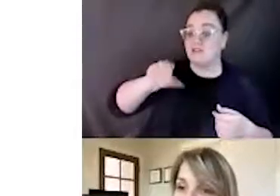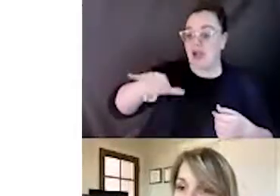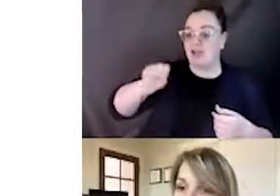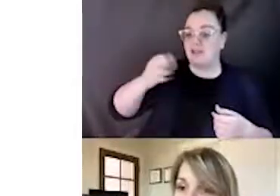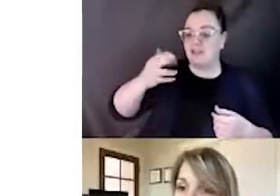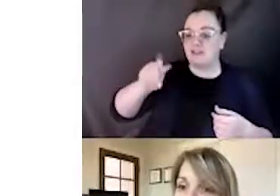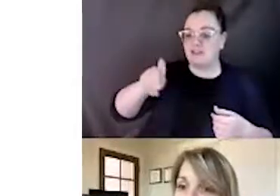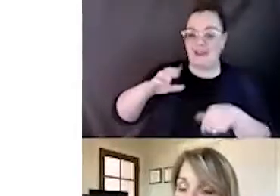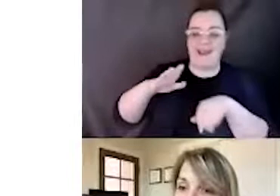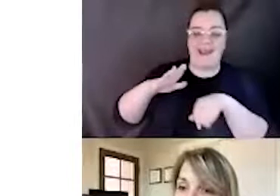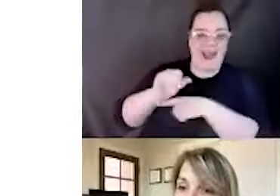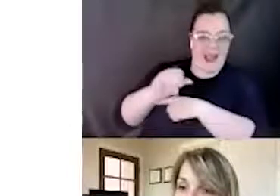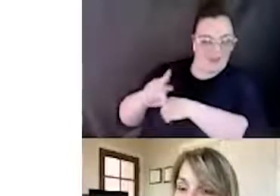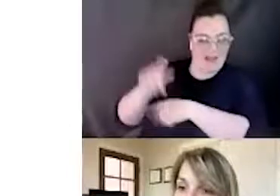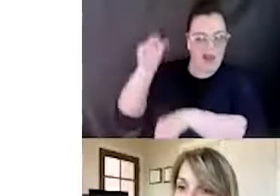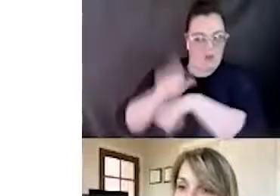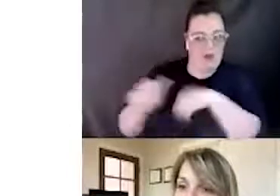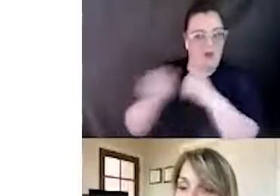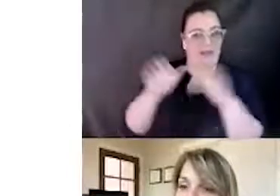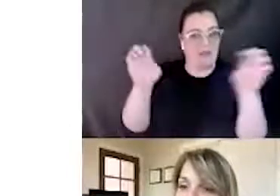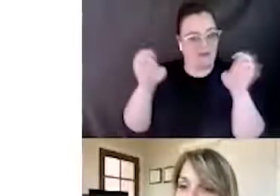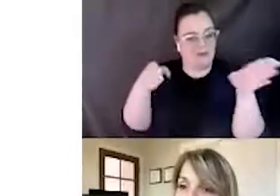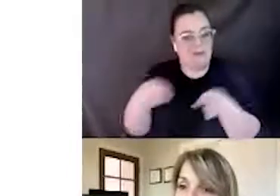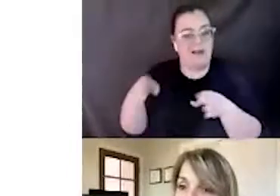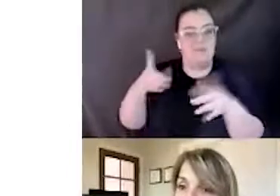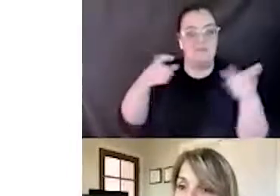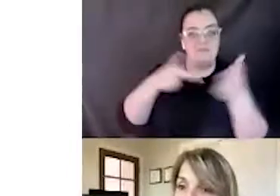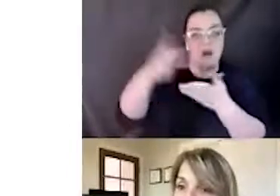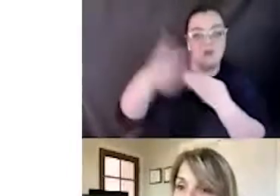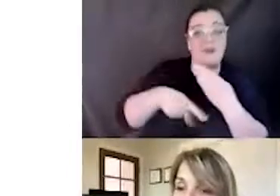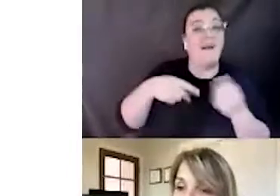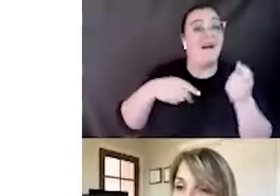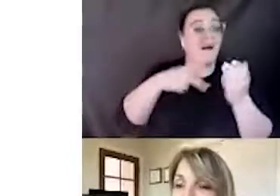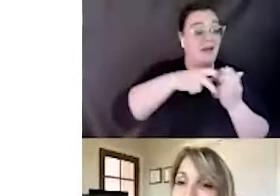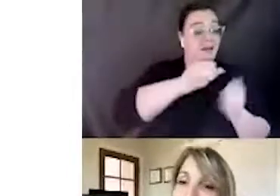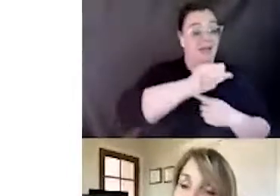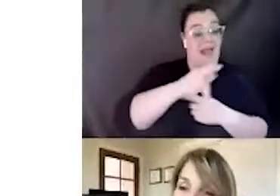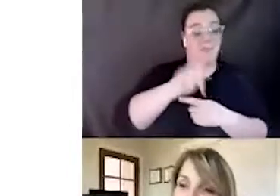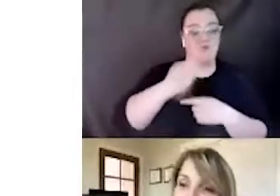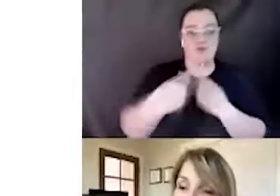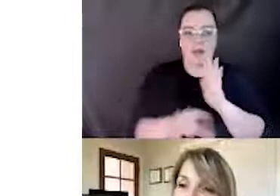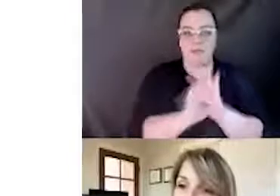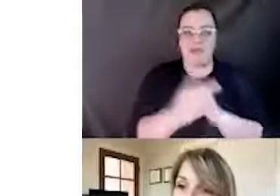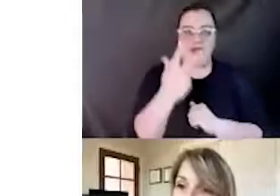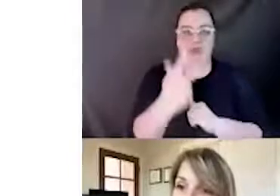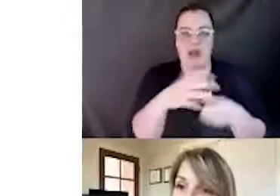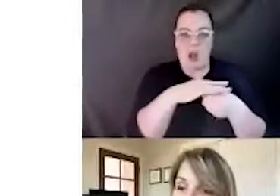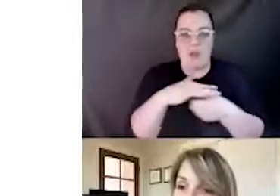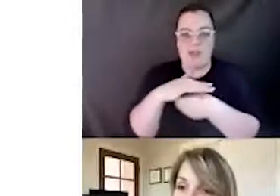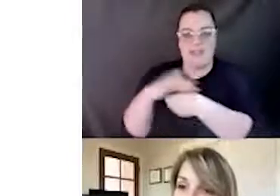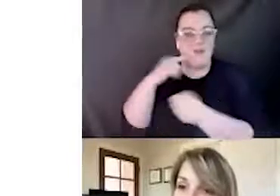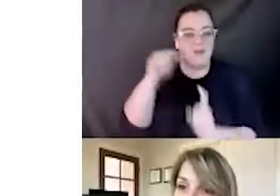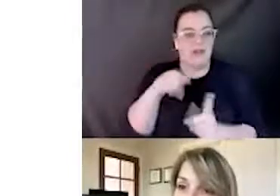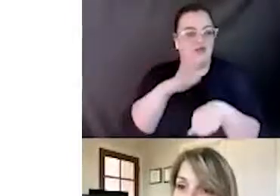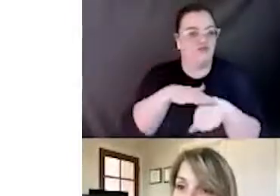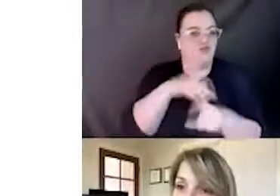management program. And in the app, you can only like specify 3 locations for the app to go, you know, for that to go off. And I was hoping